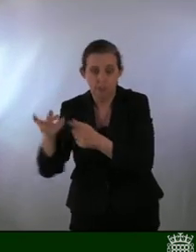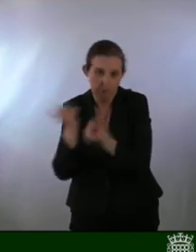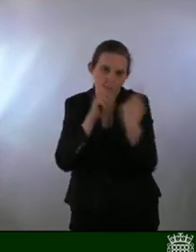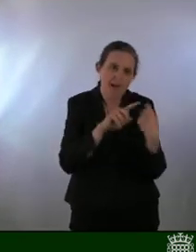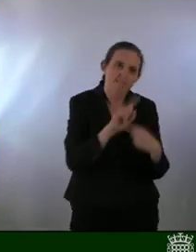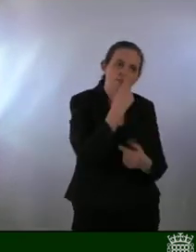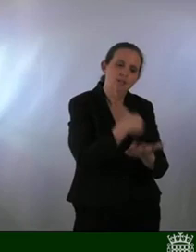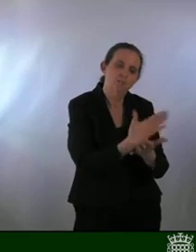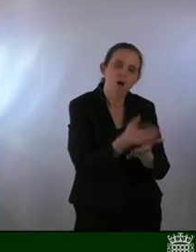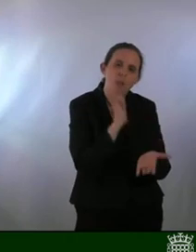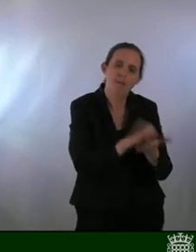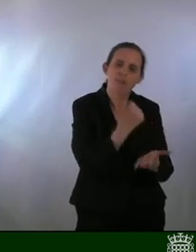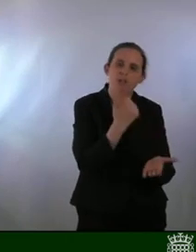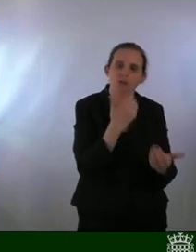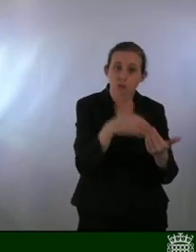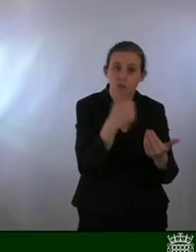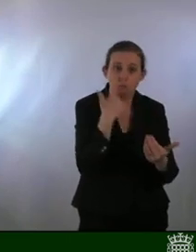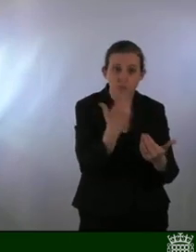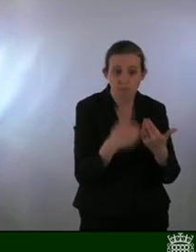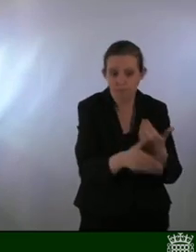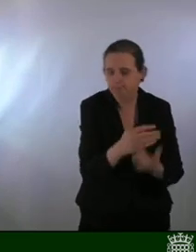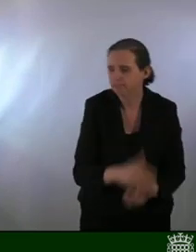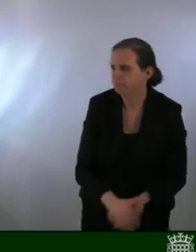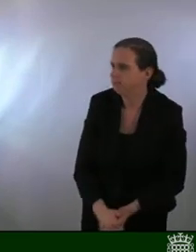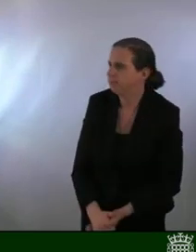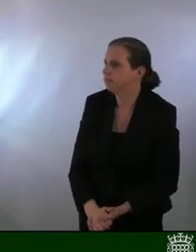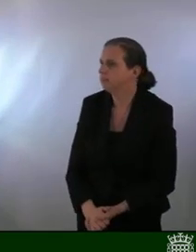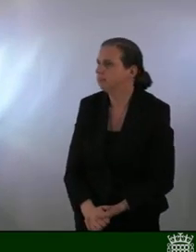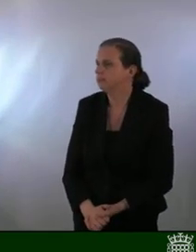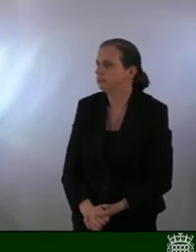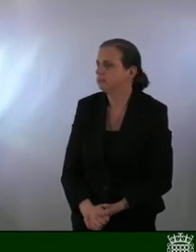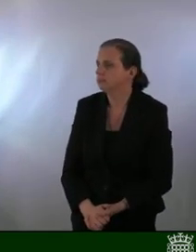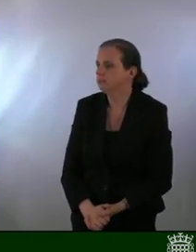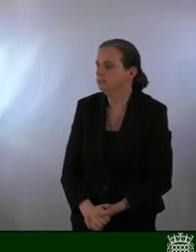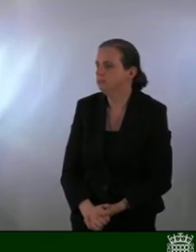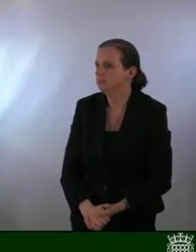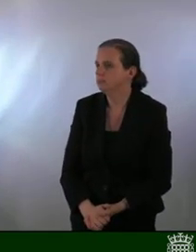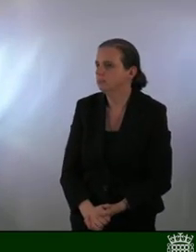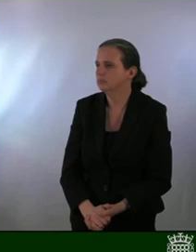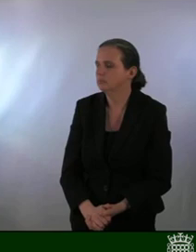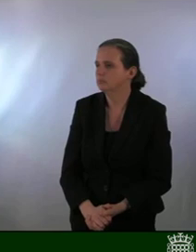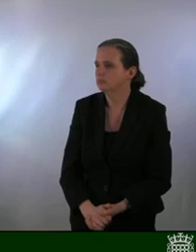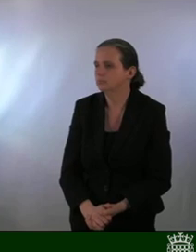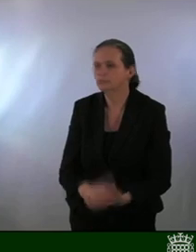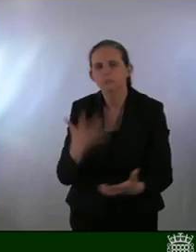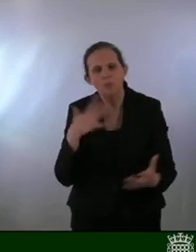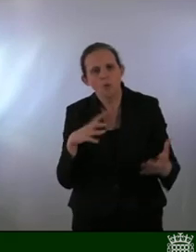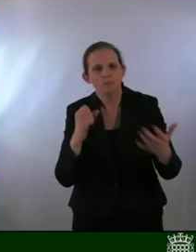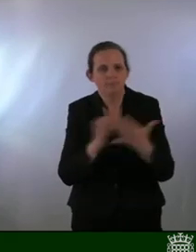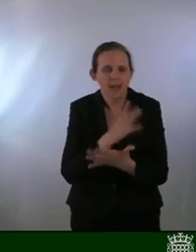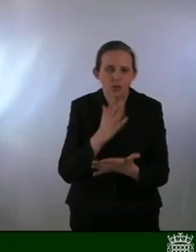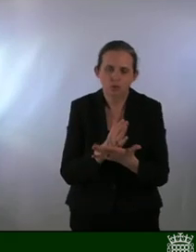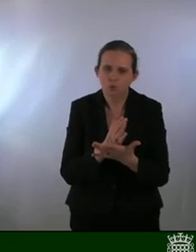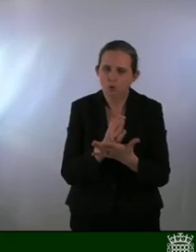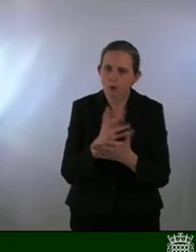we will be publishing that modelling. Thank you, Mr. Speaker. In the interest of transparency and public confidence, can the Secretary of State